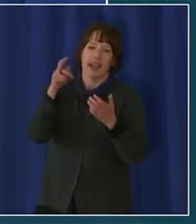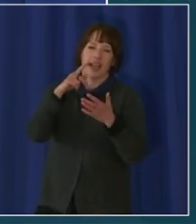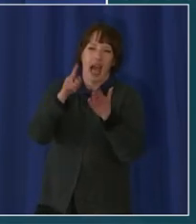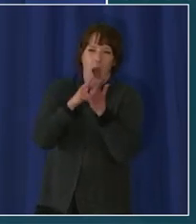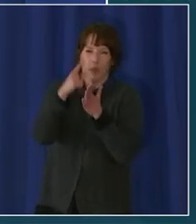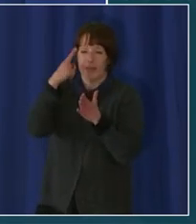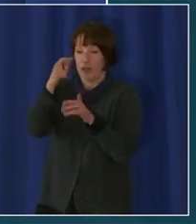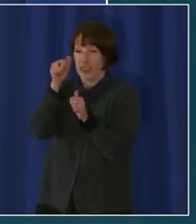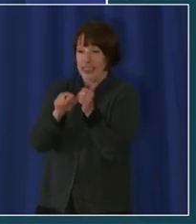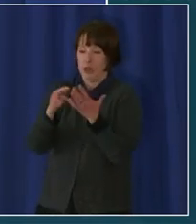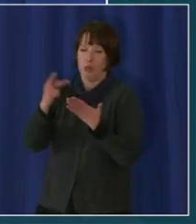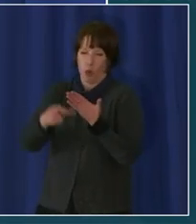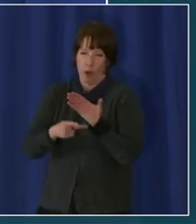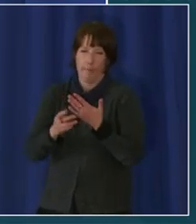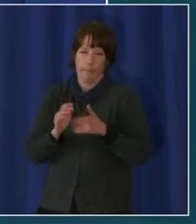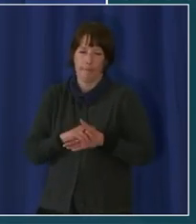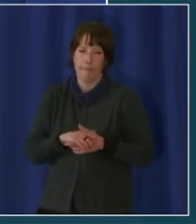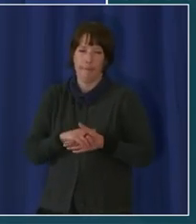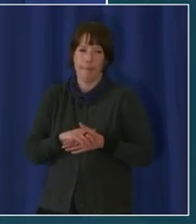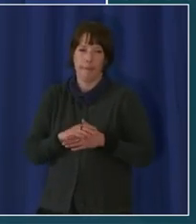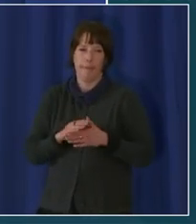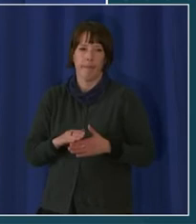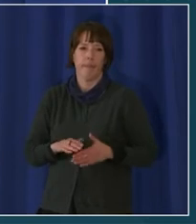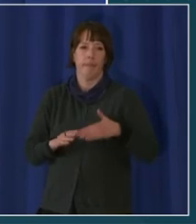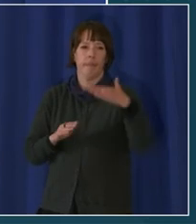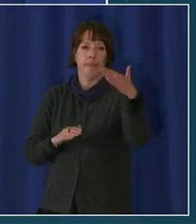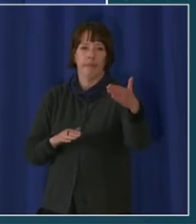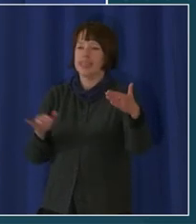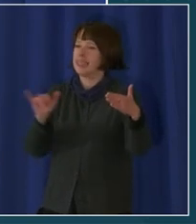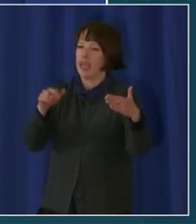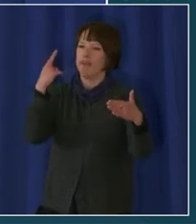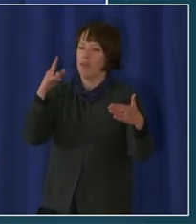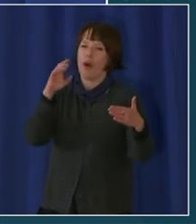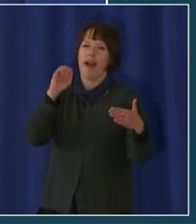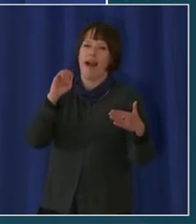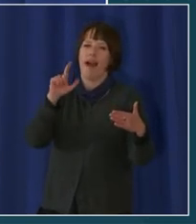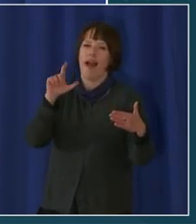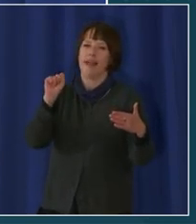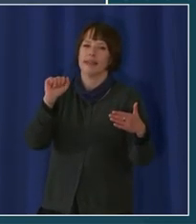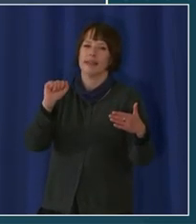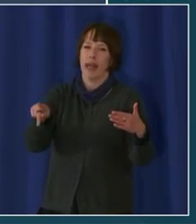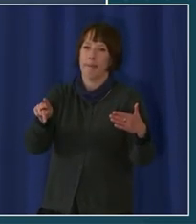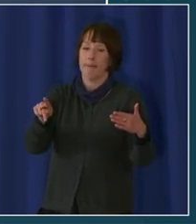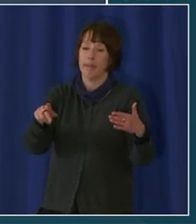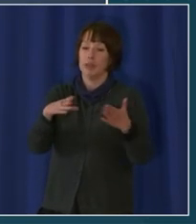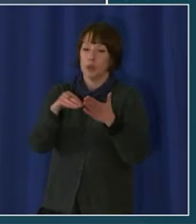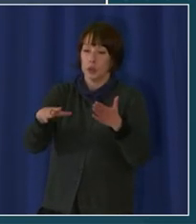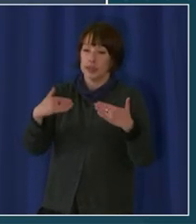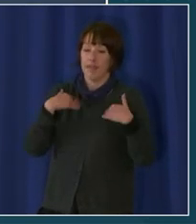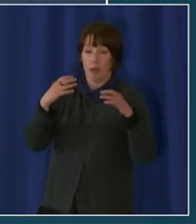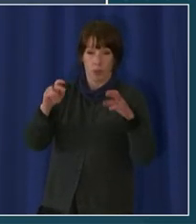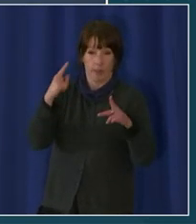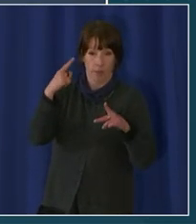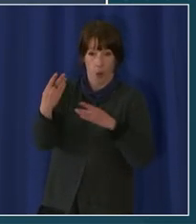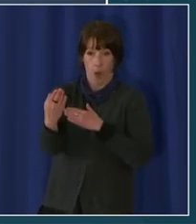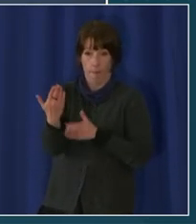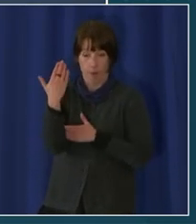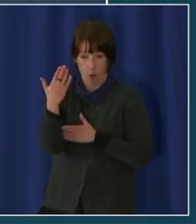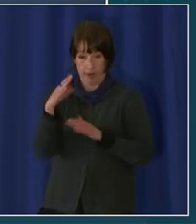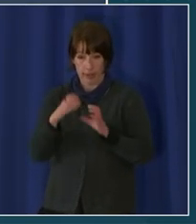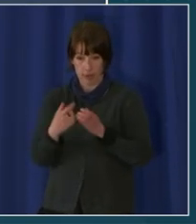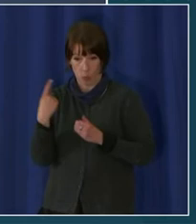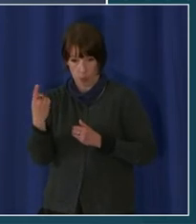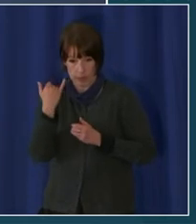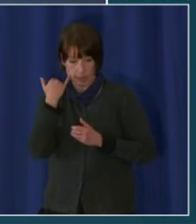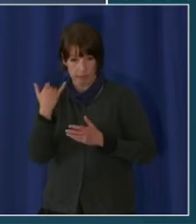each program. And similarly for LSAT, students have the opportunity to take just a morning class if that's